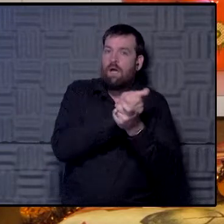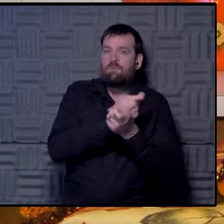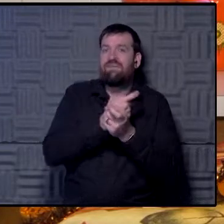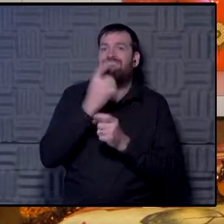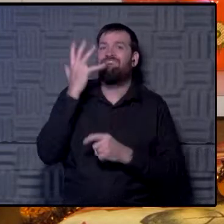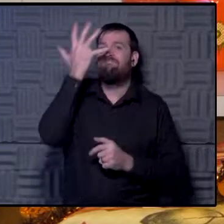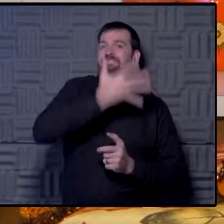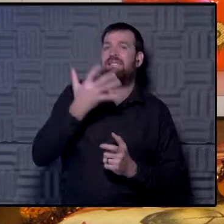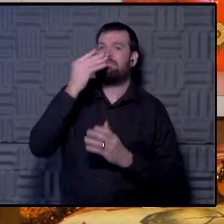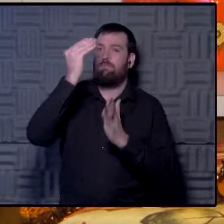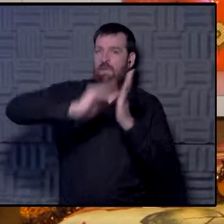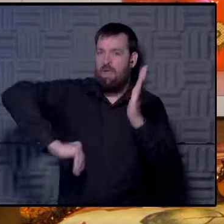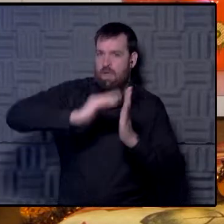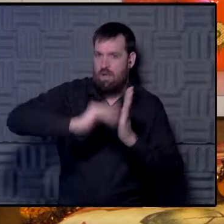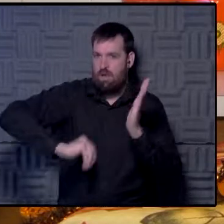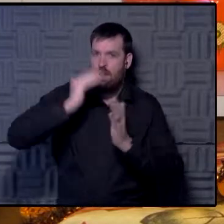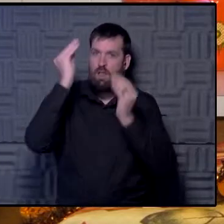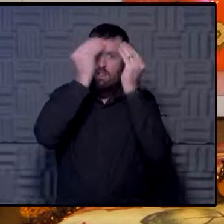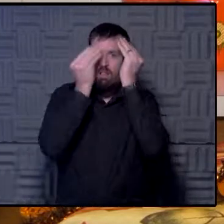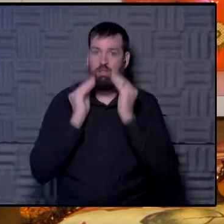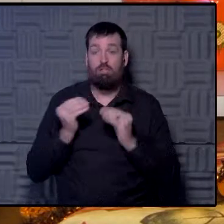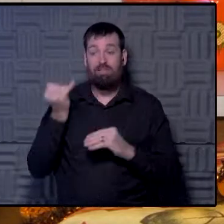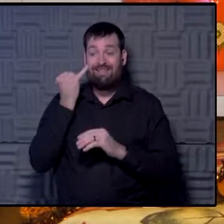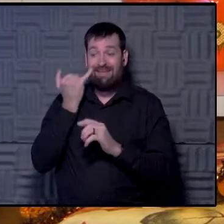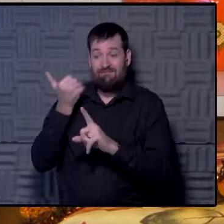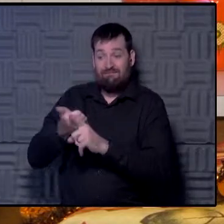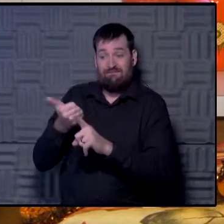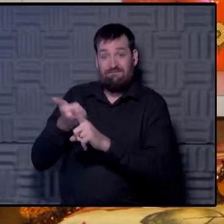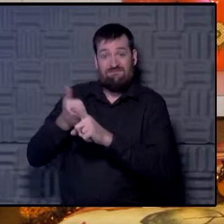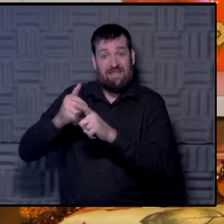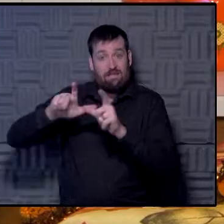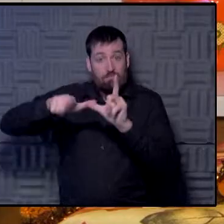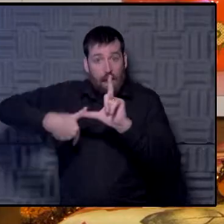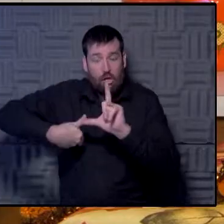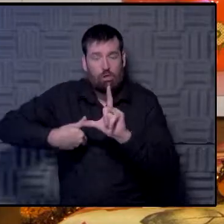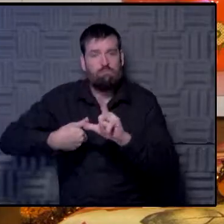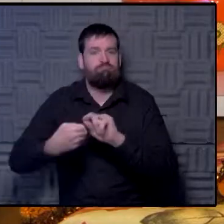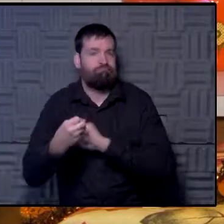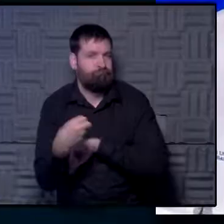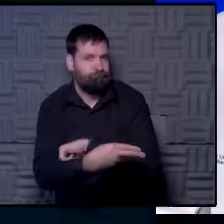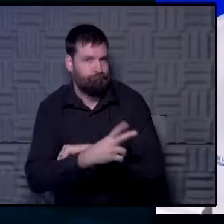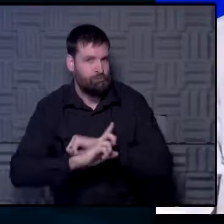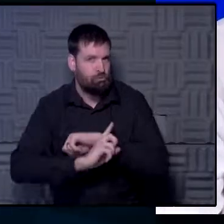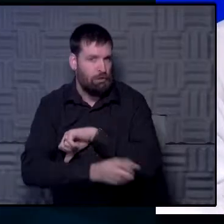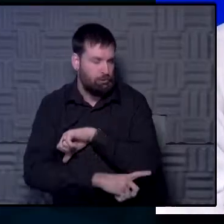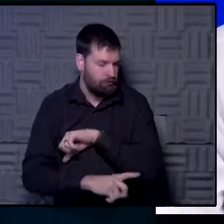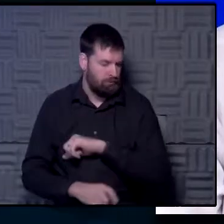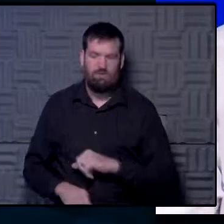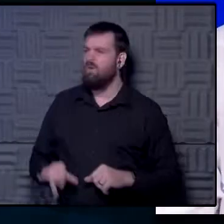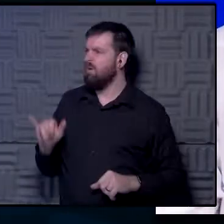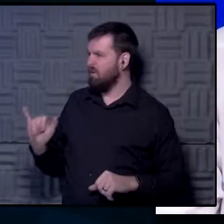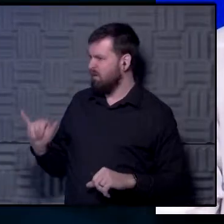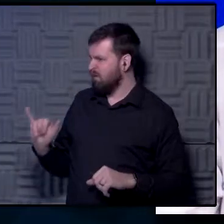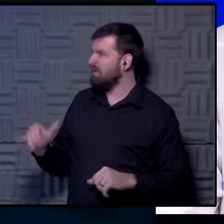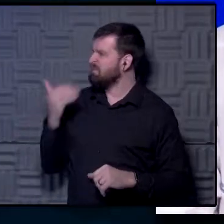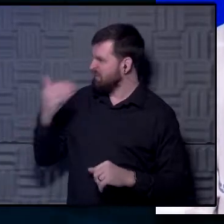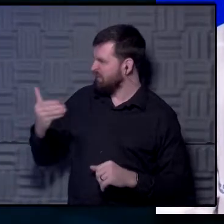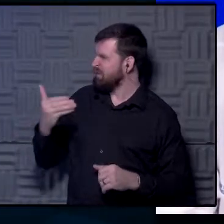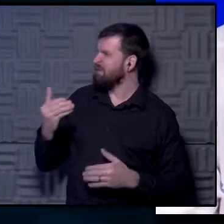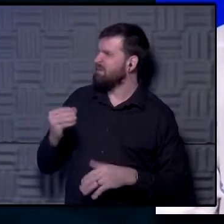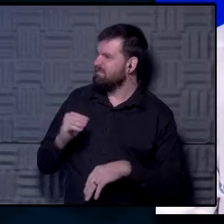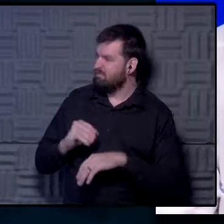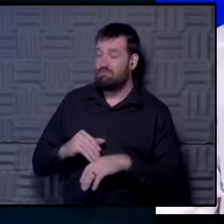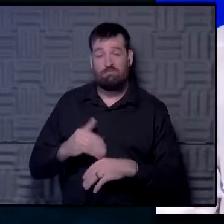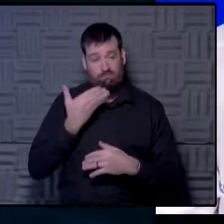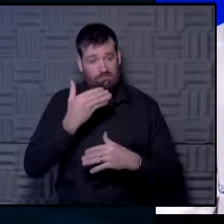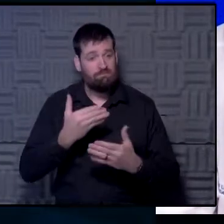your skin. And if your containers of makeup are expired, be sure to throw them away. Huh. Well, Good that's tip. probably Yeah. good advice.